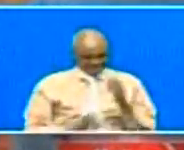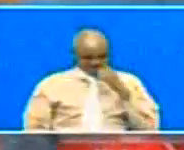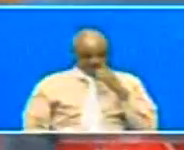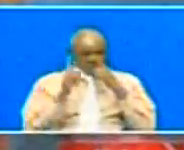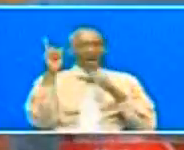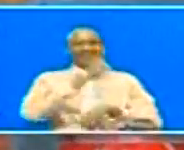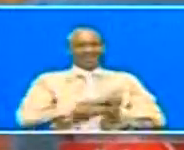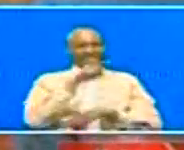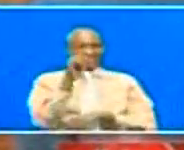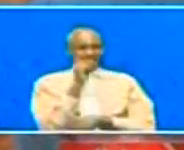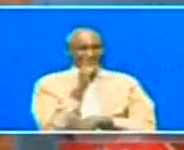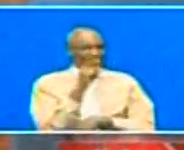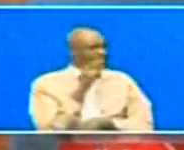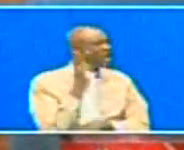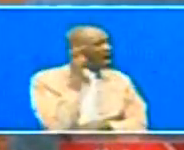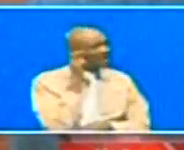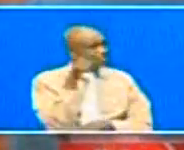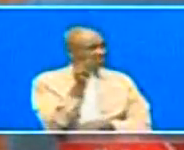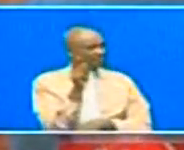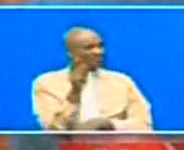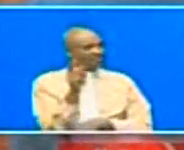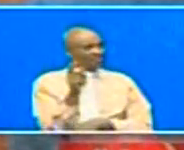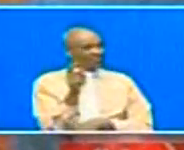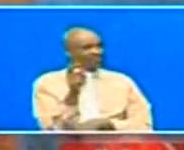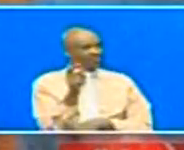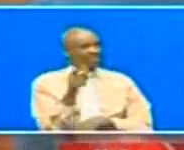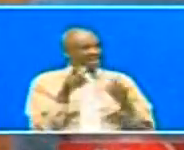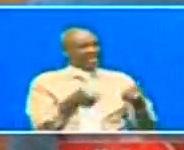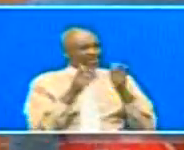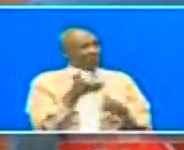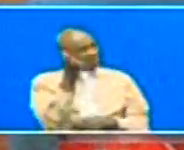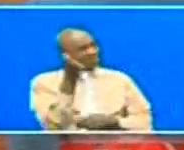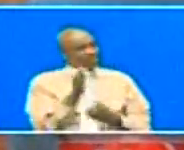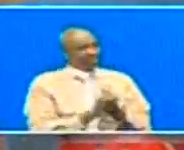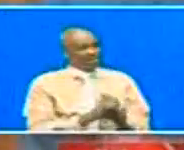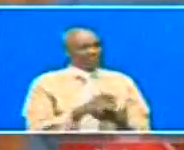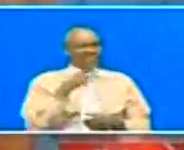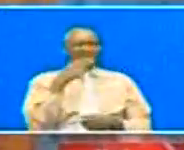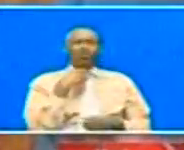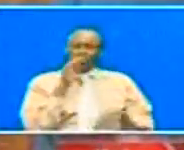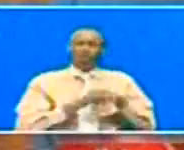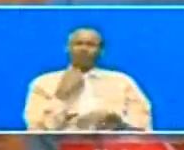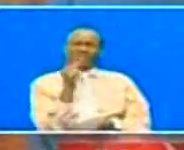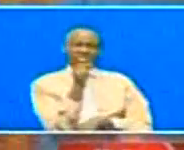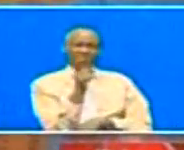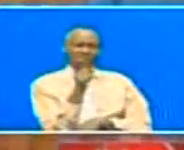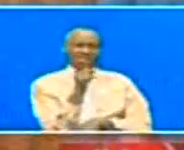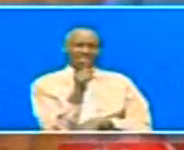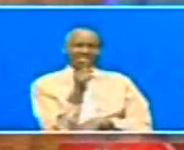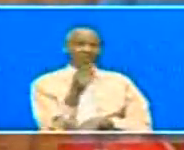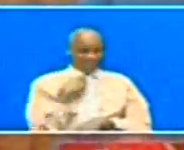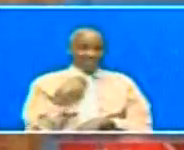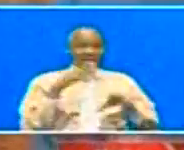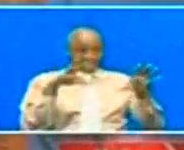one day I heard her on radio and I said, this is a good voice. And I took